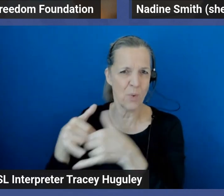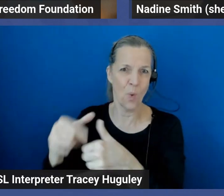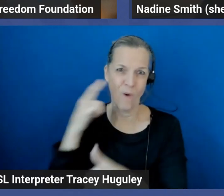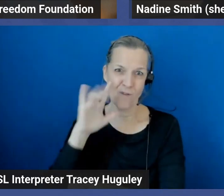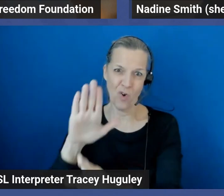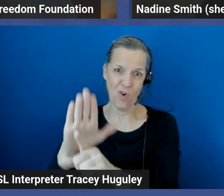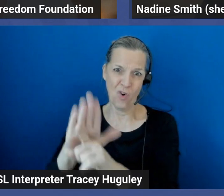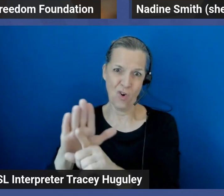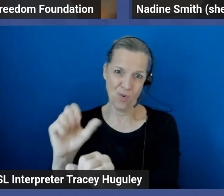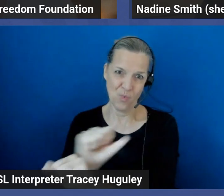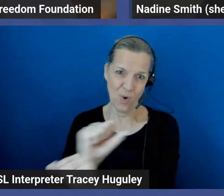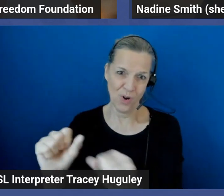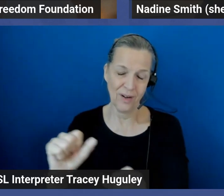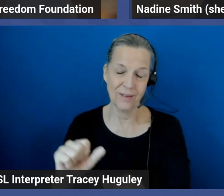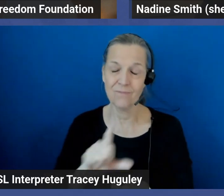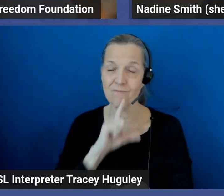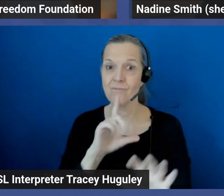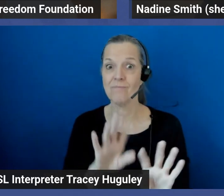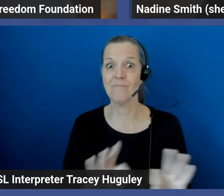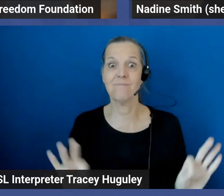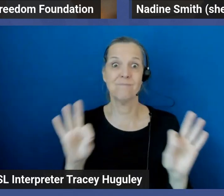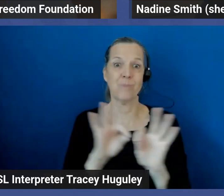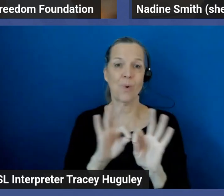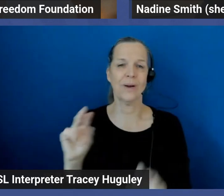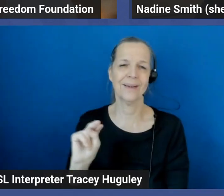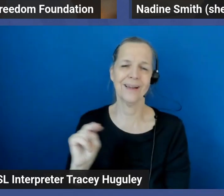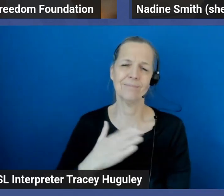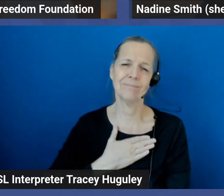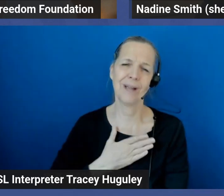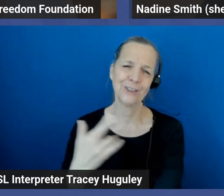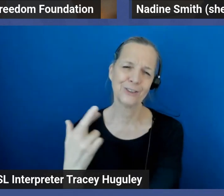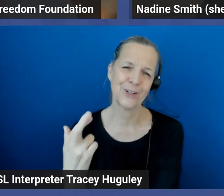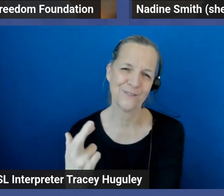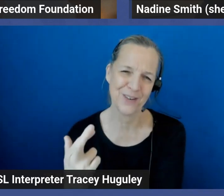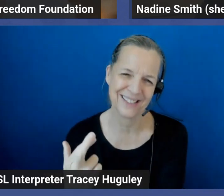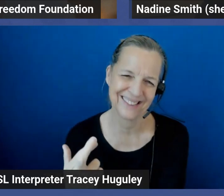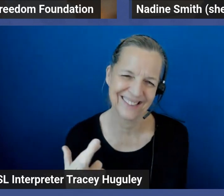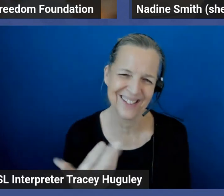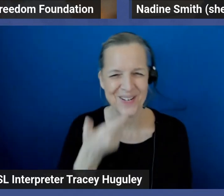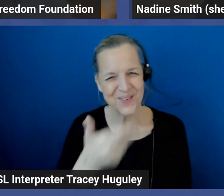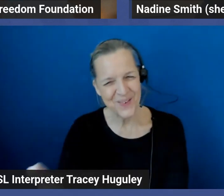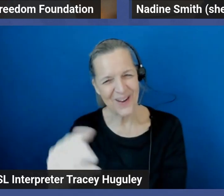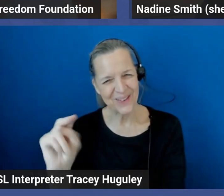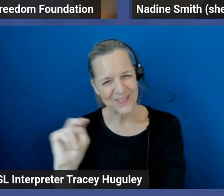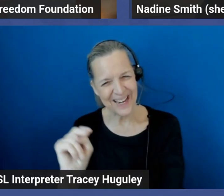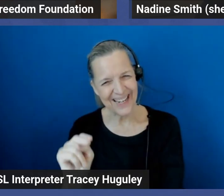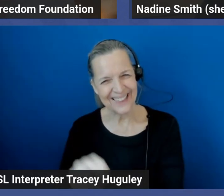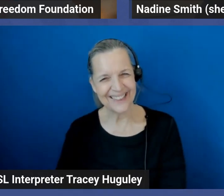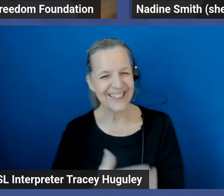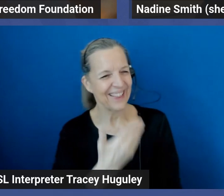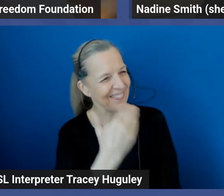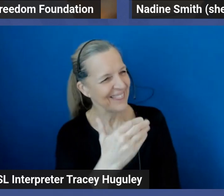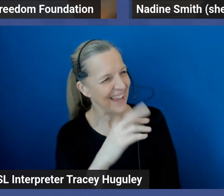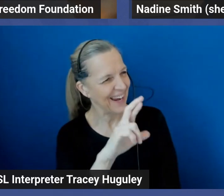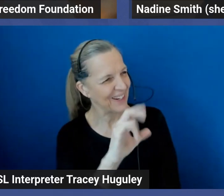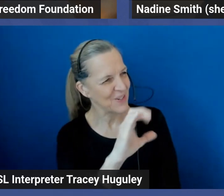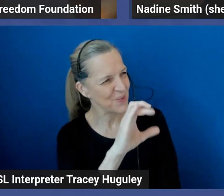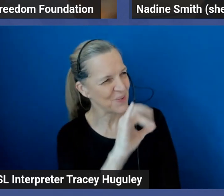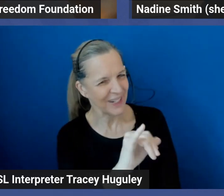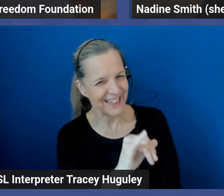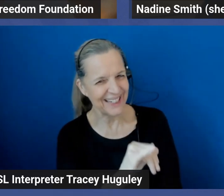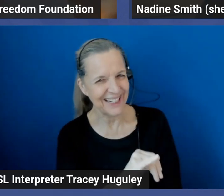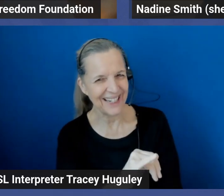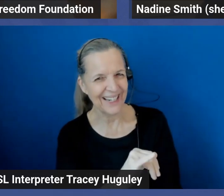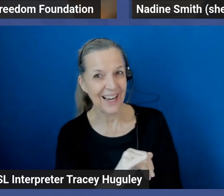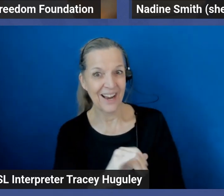maybe most importantly to me, Nadine is my very good friend. Welcome, Nadine. Thank you, Ricci. You